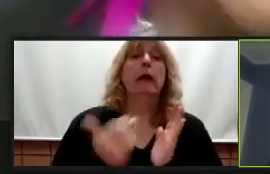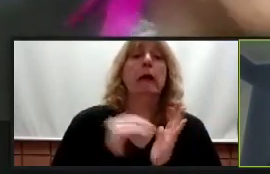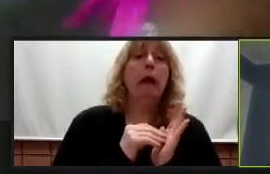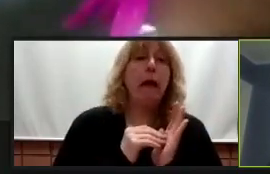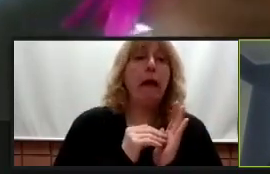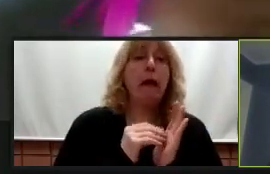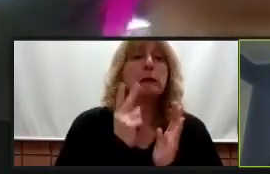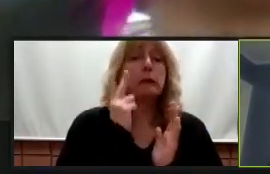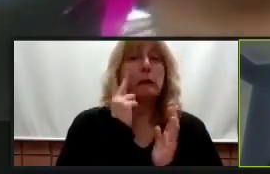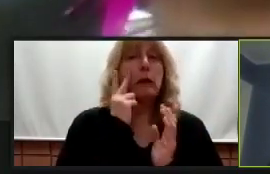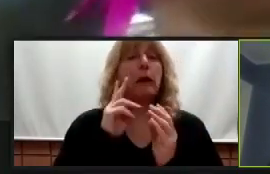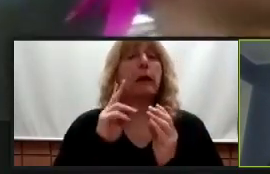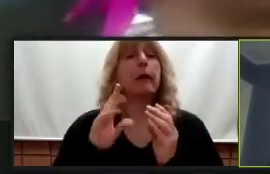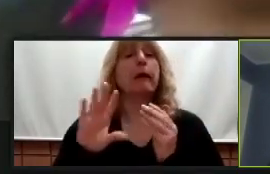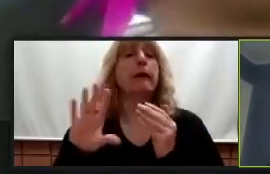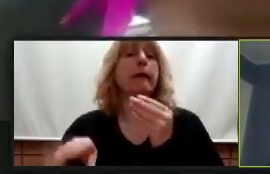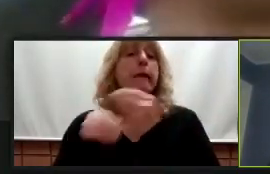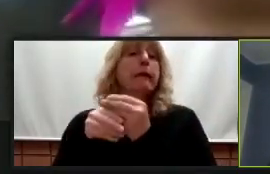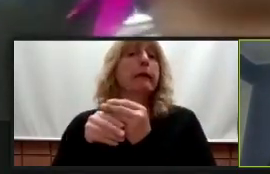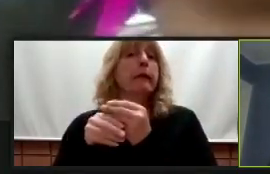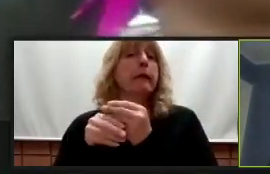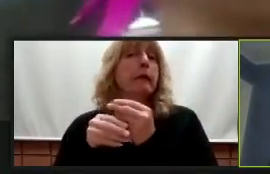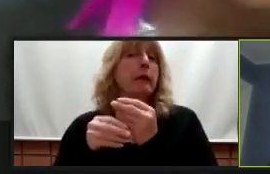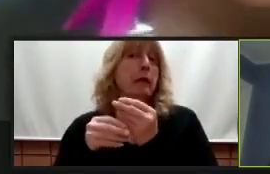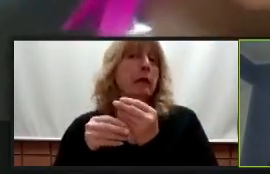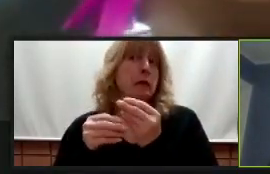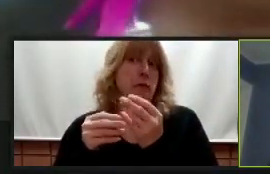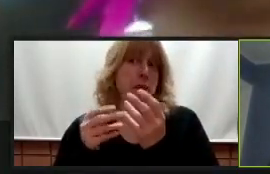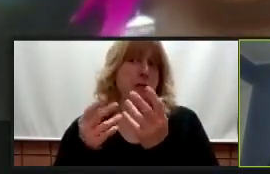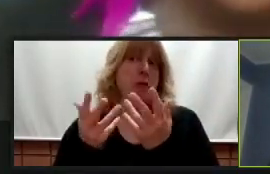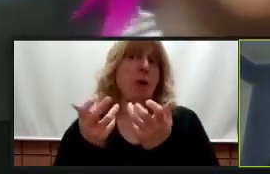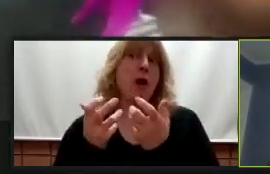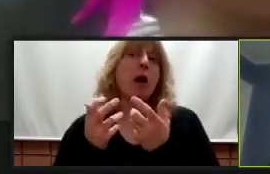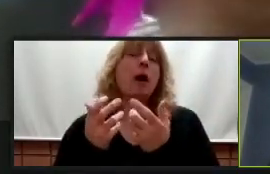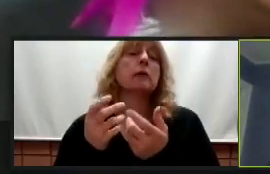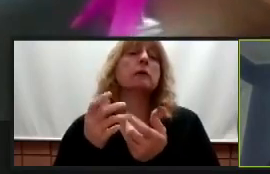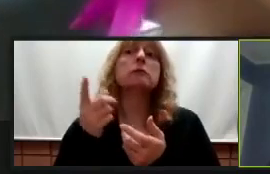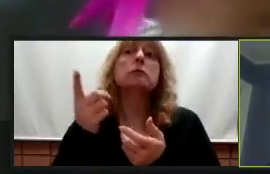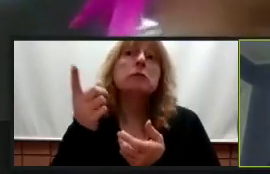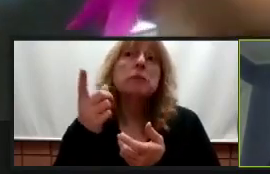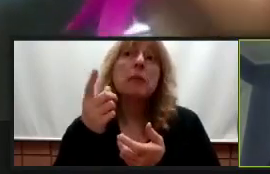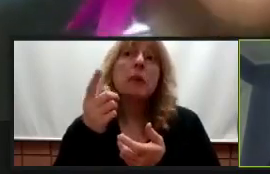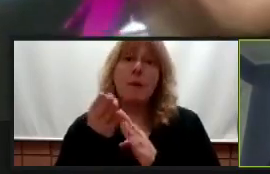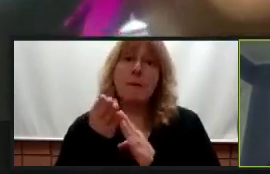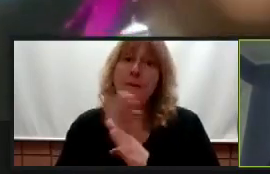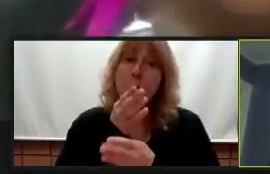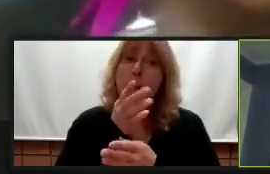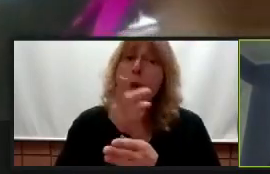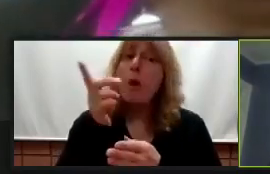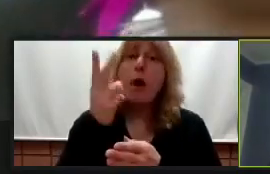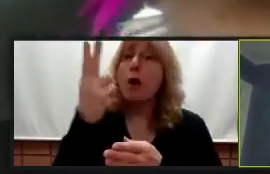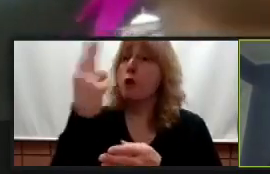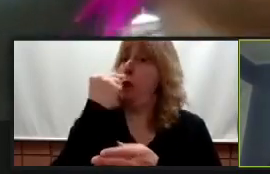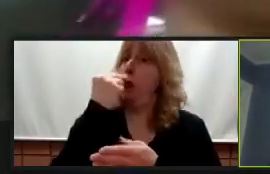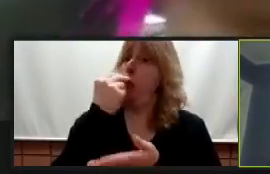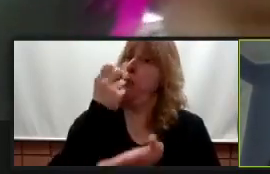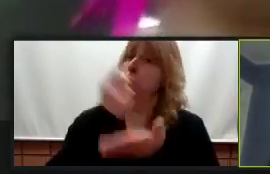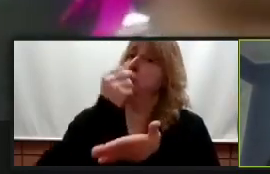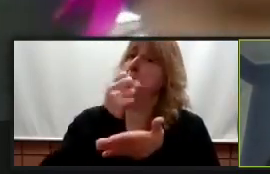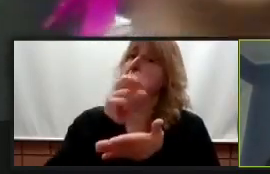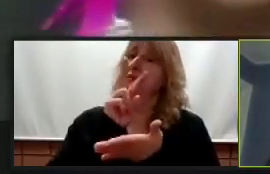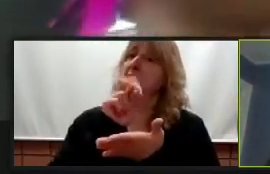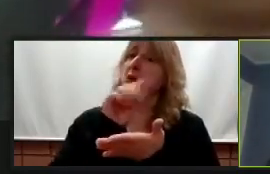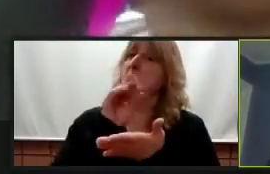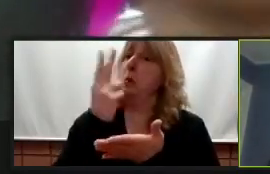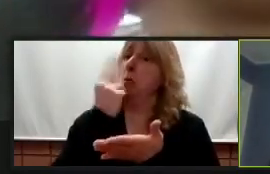they can pass through some of those bills that she vetoed, and the list goes on and on. So where we